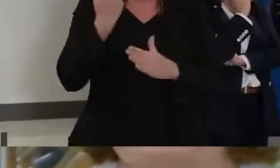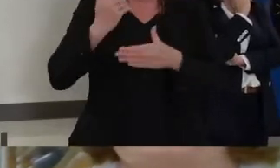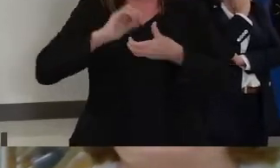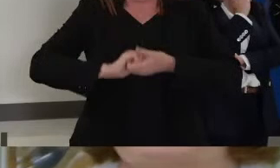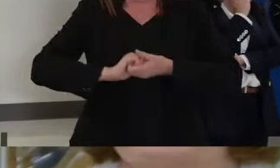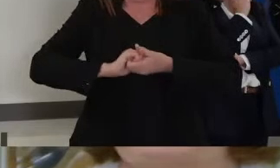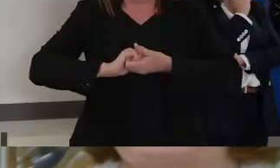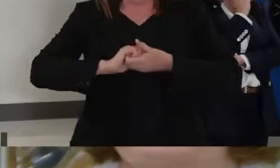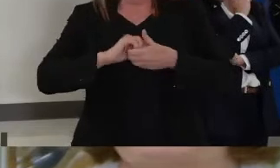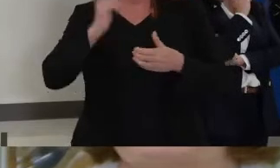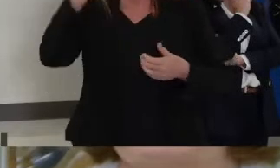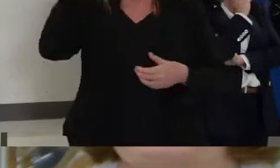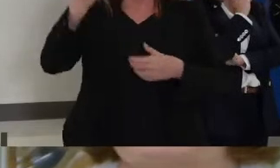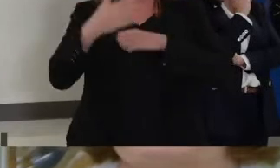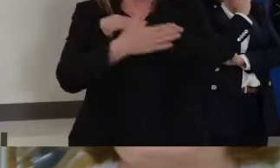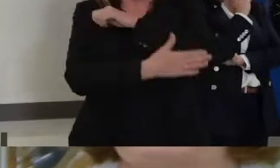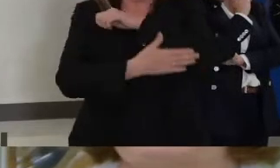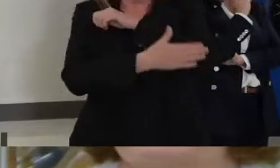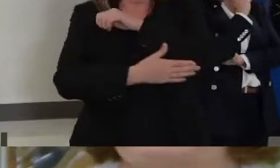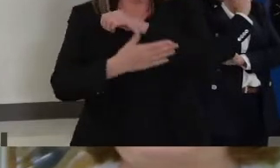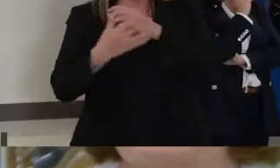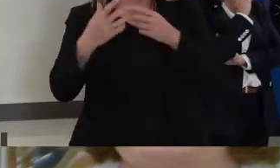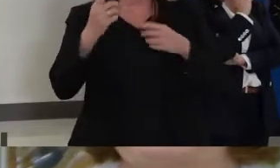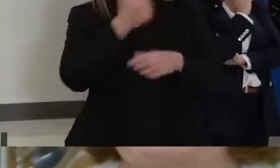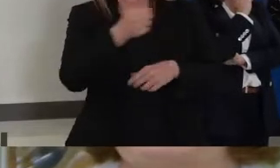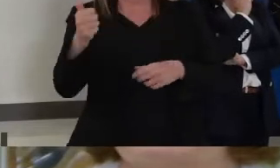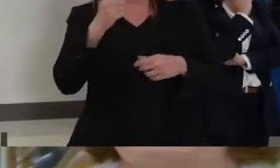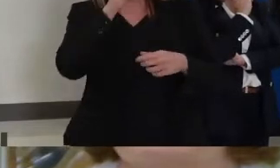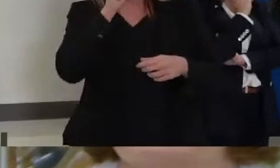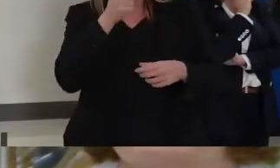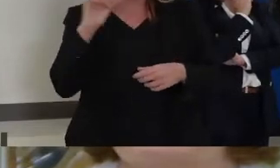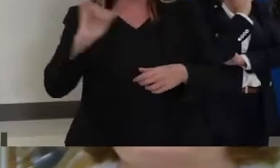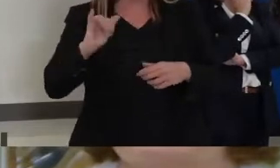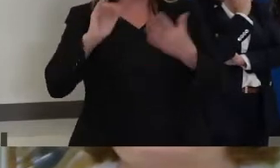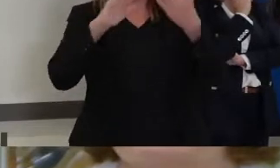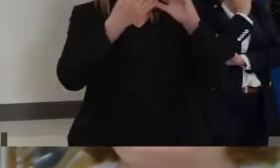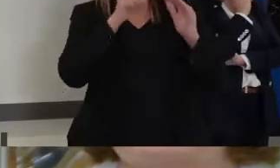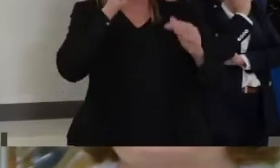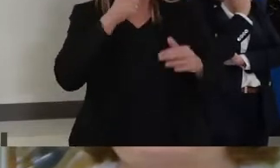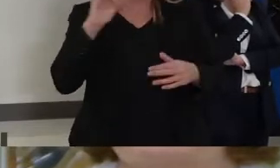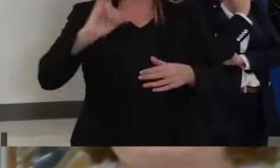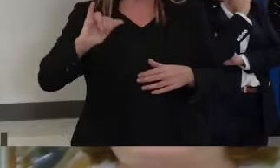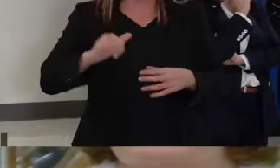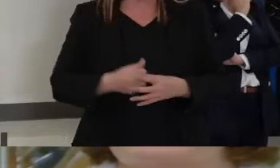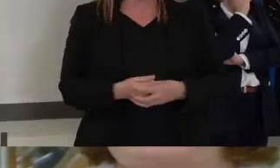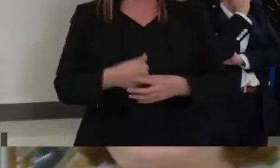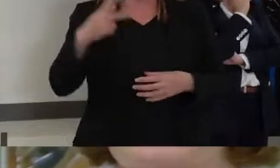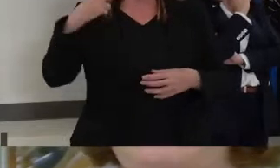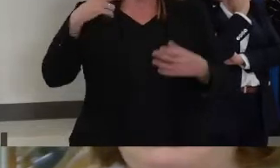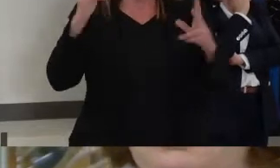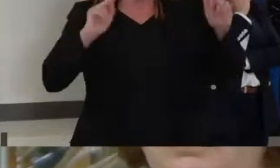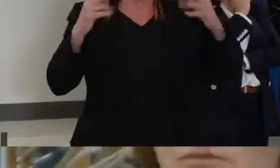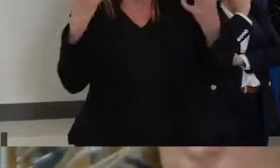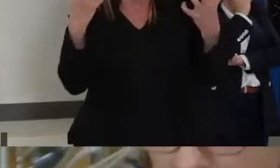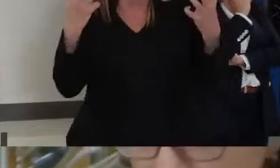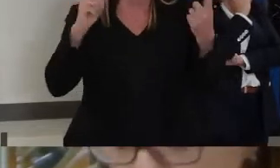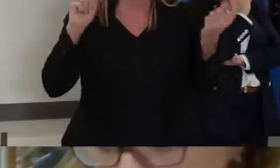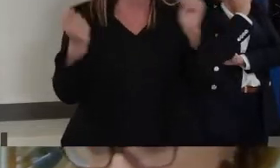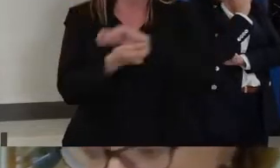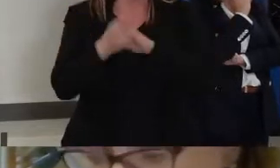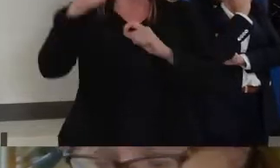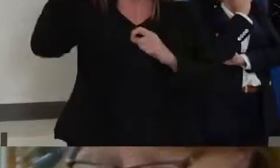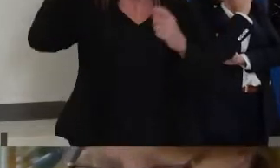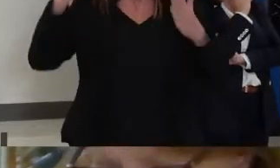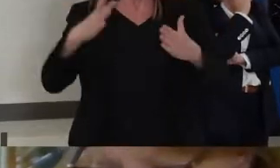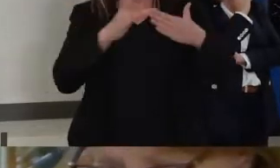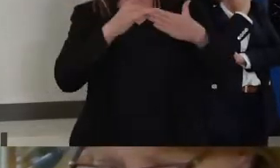because the counties are suffering as well. The cities certainly are. The public is crying for change. The governor is